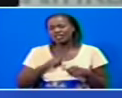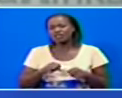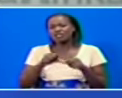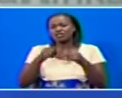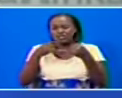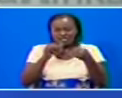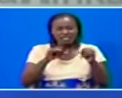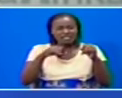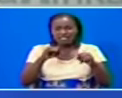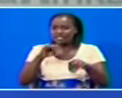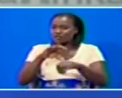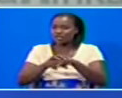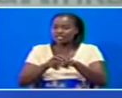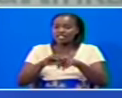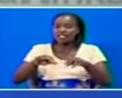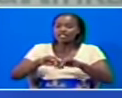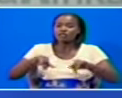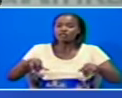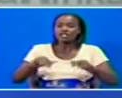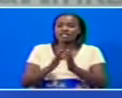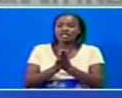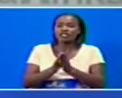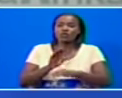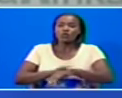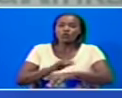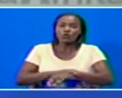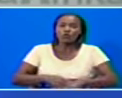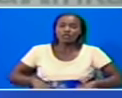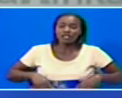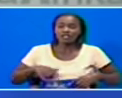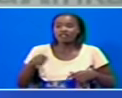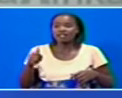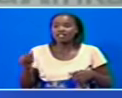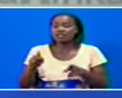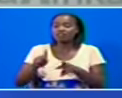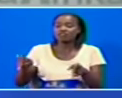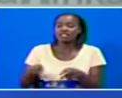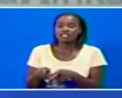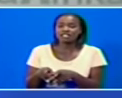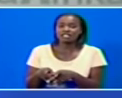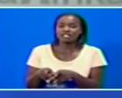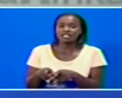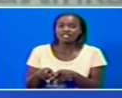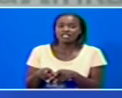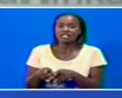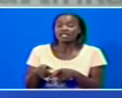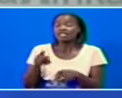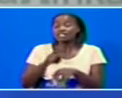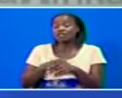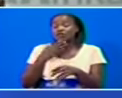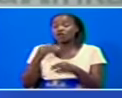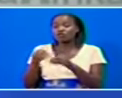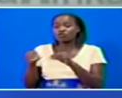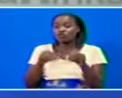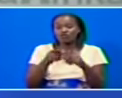find space and good life in other places. We see that when you want to move from country